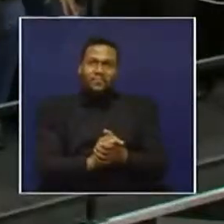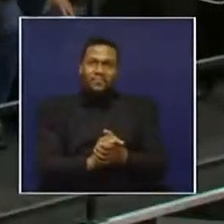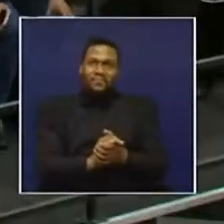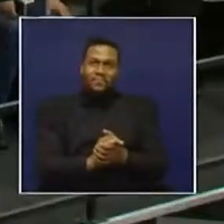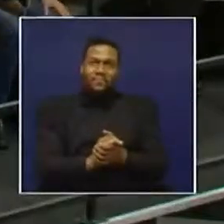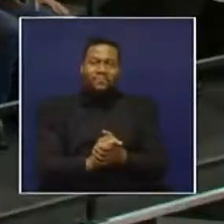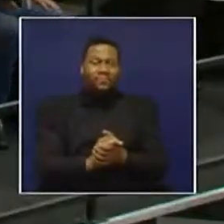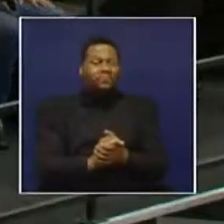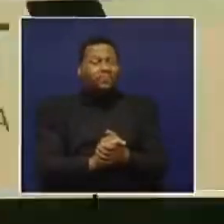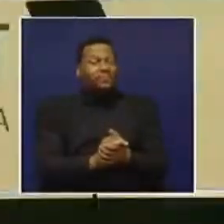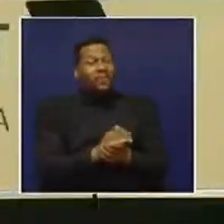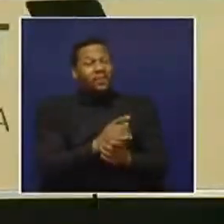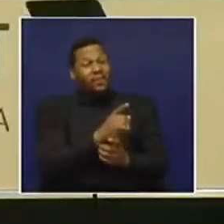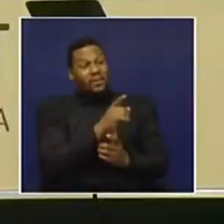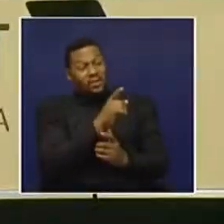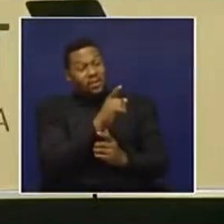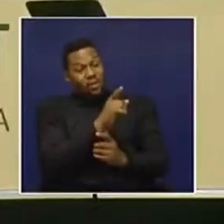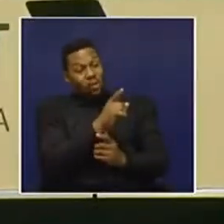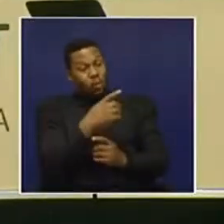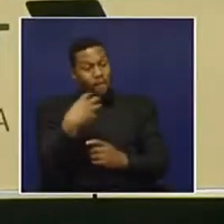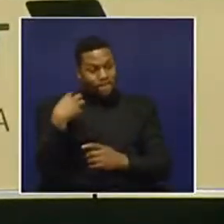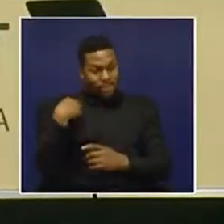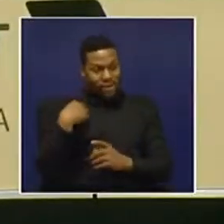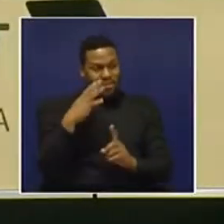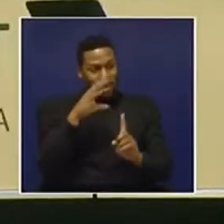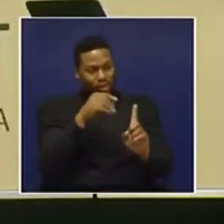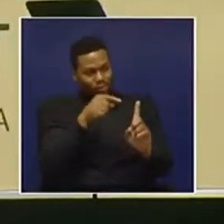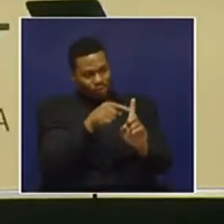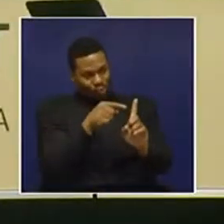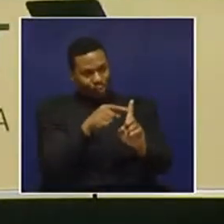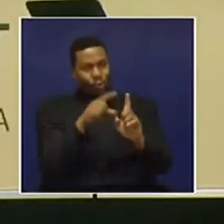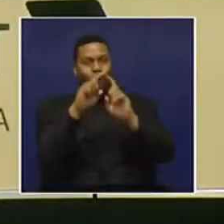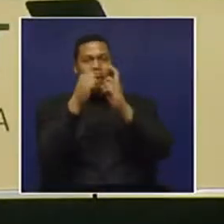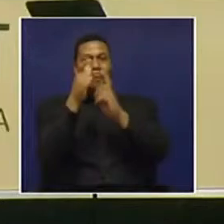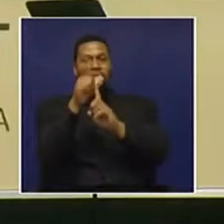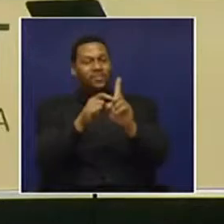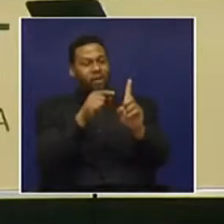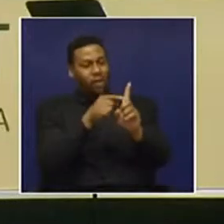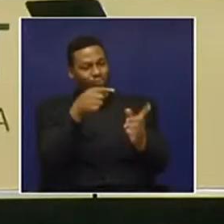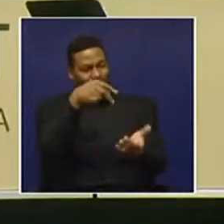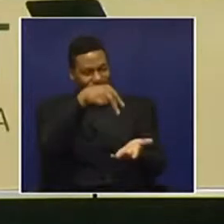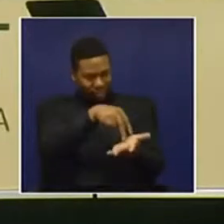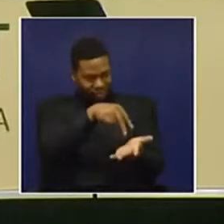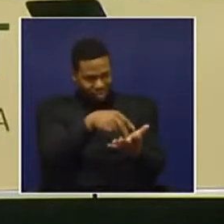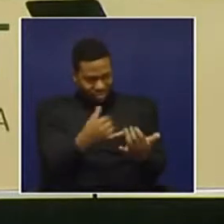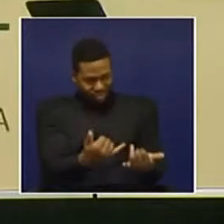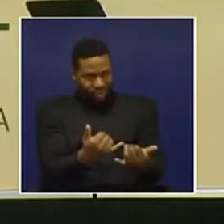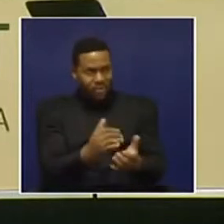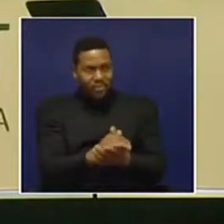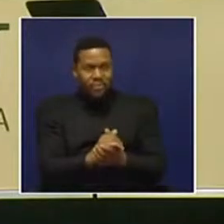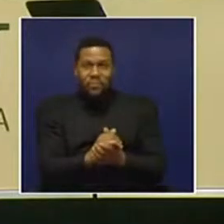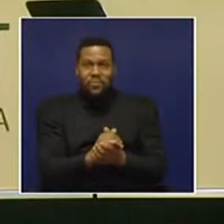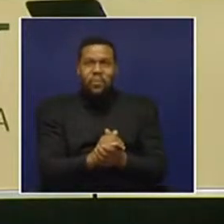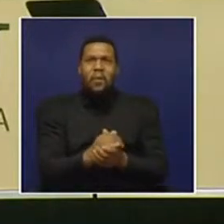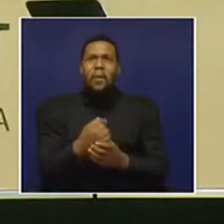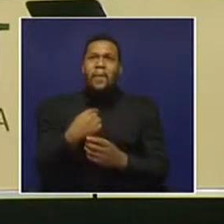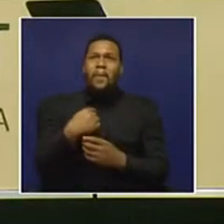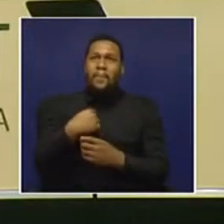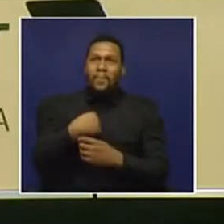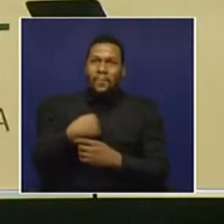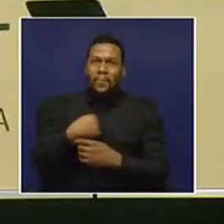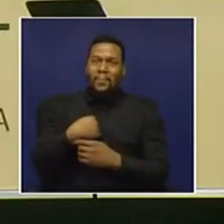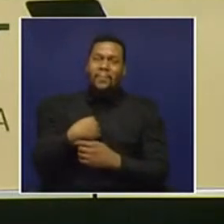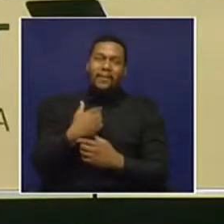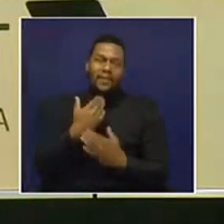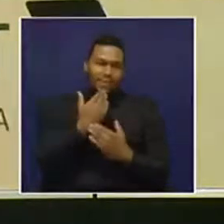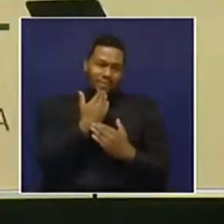Actually, the minister was asking the commissioner to stand up. But I am grateful that all of you gave the commissioner